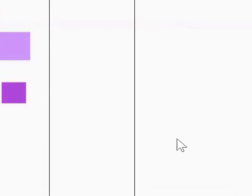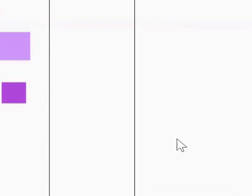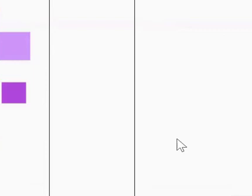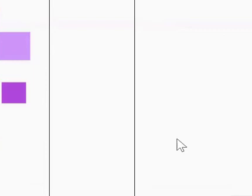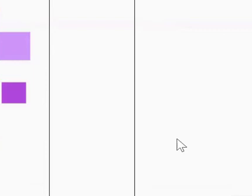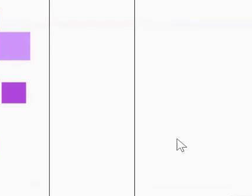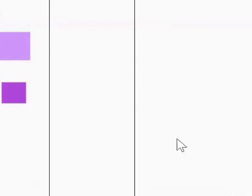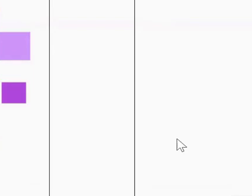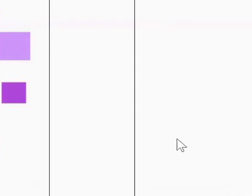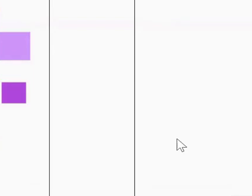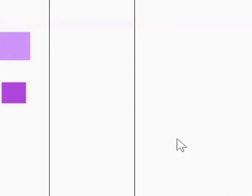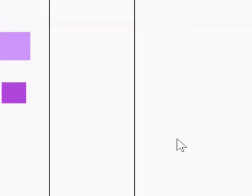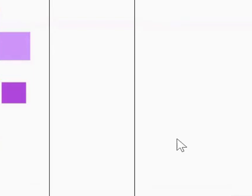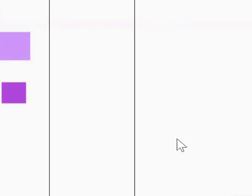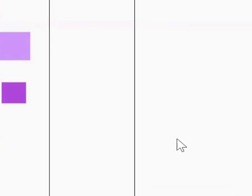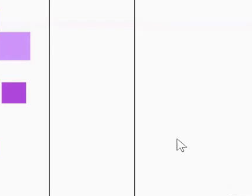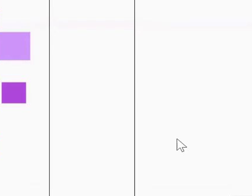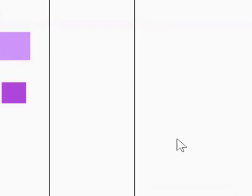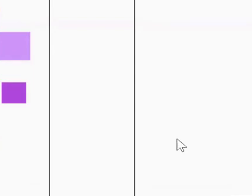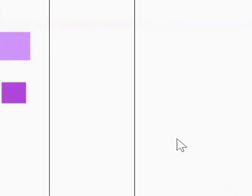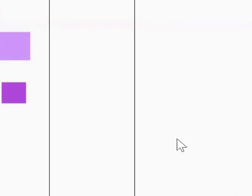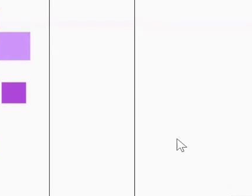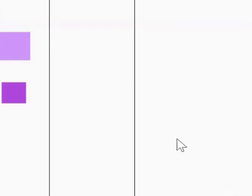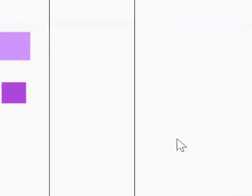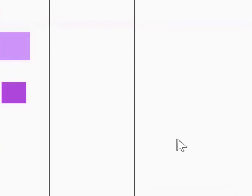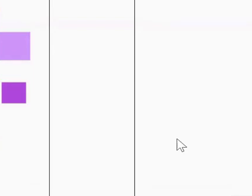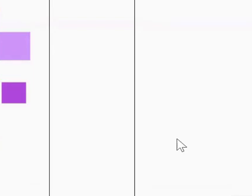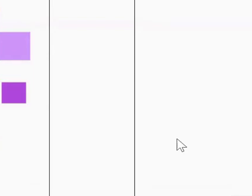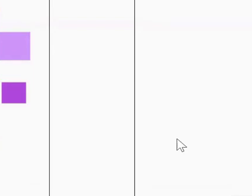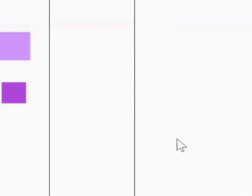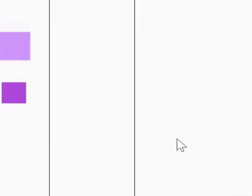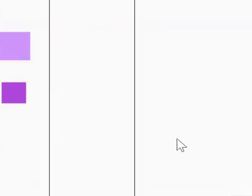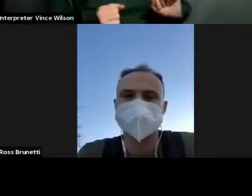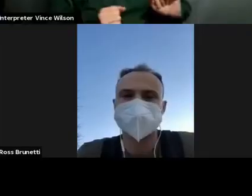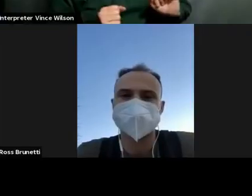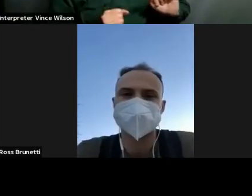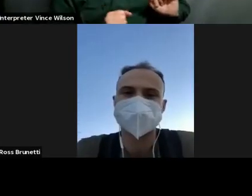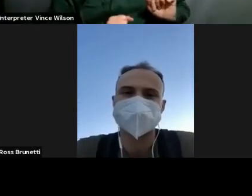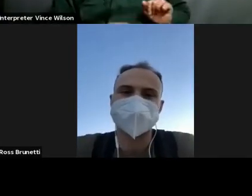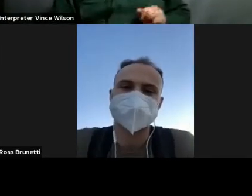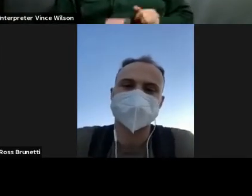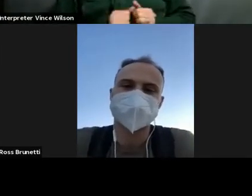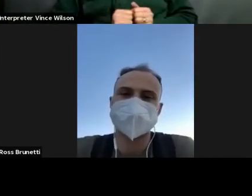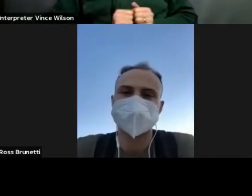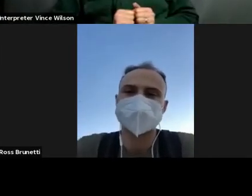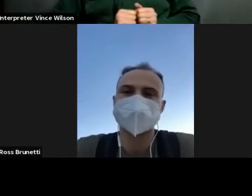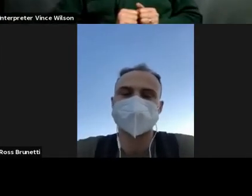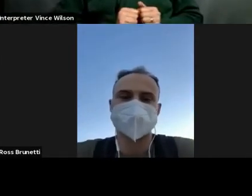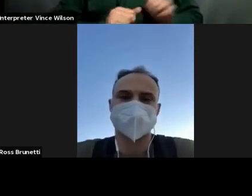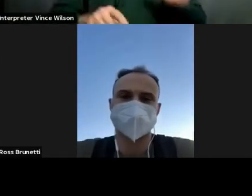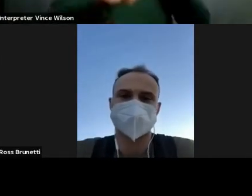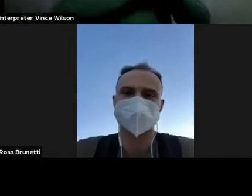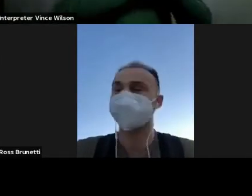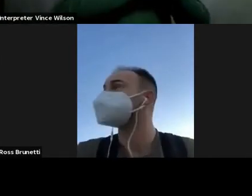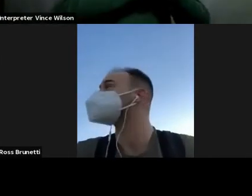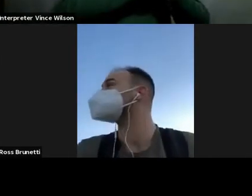how the things they do day to day. You can kind of extrapolate that from some of the things. And the